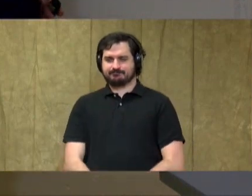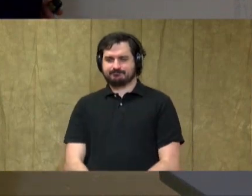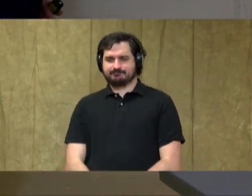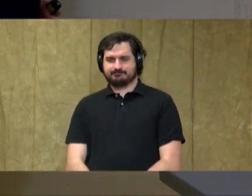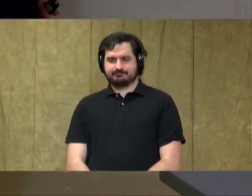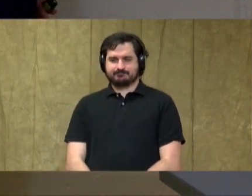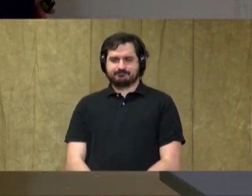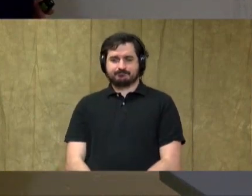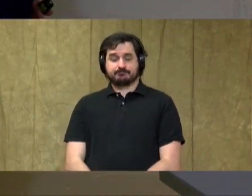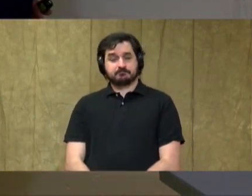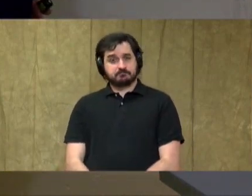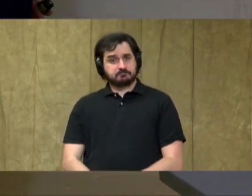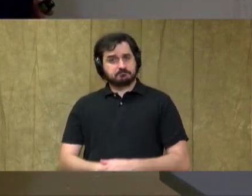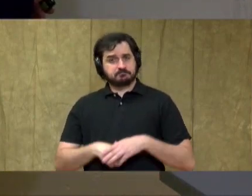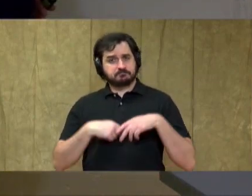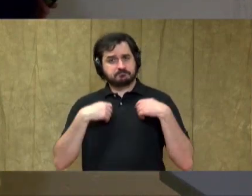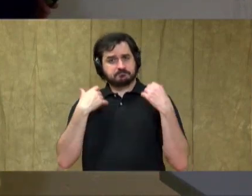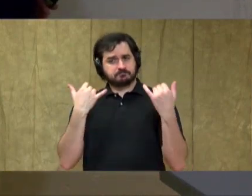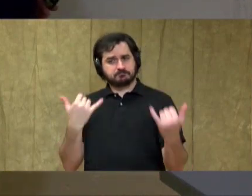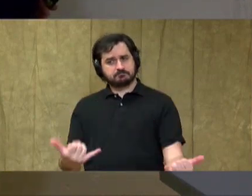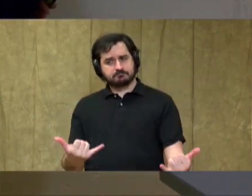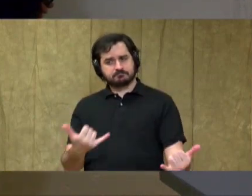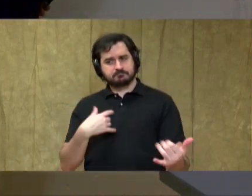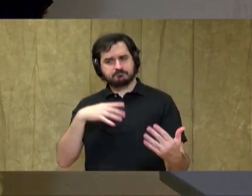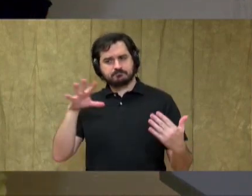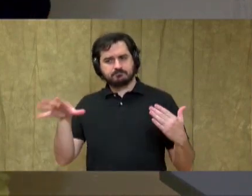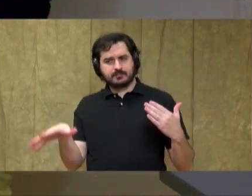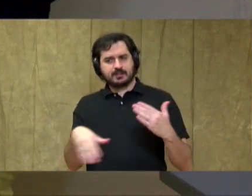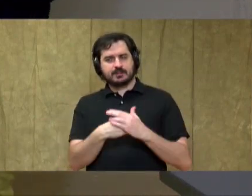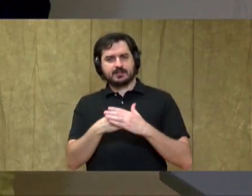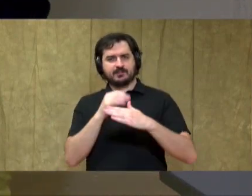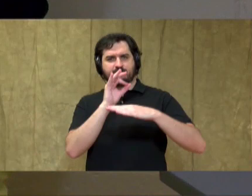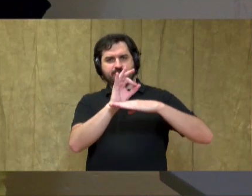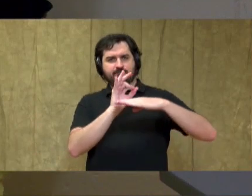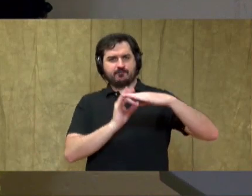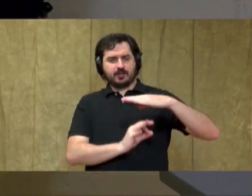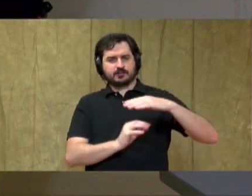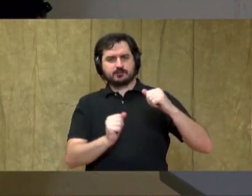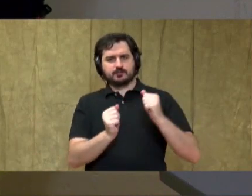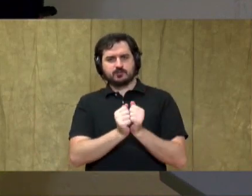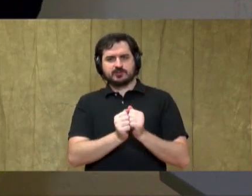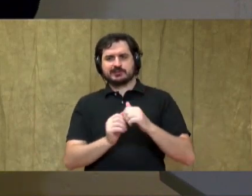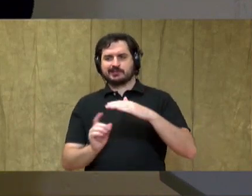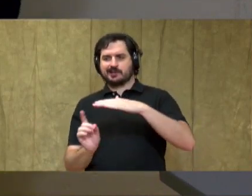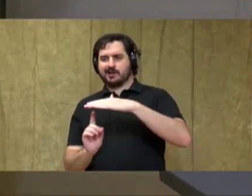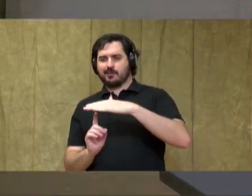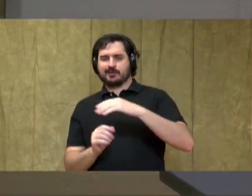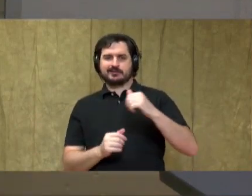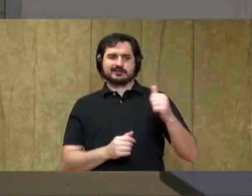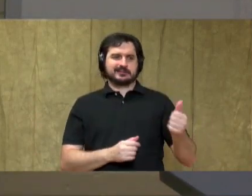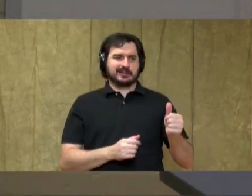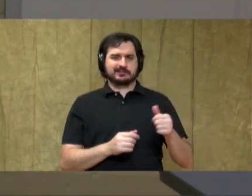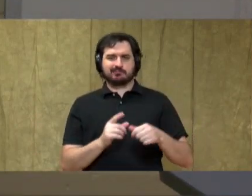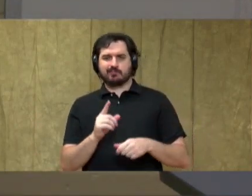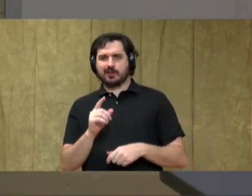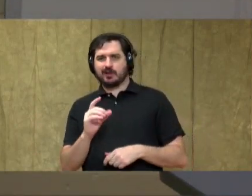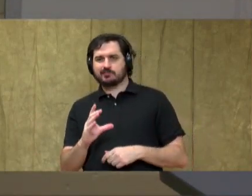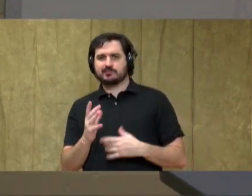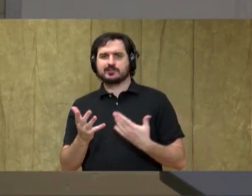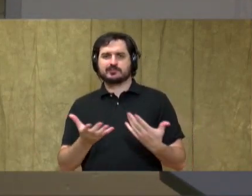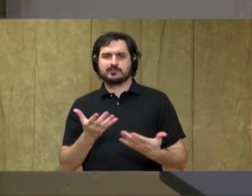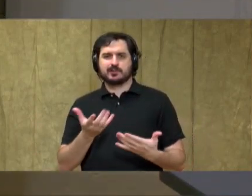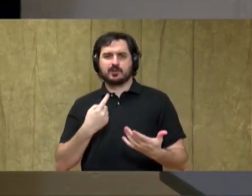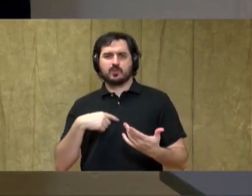So now, when we're adding fractions with denominators of tenths and hundredths, we're converting our